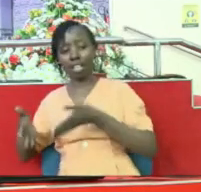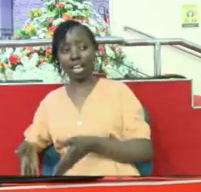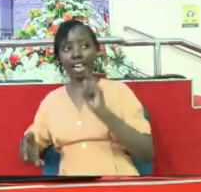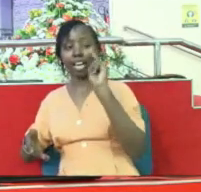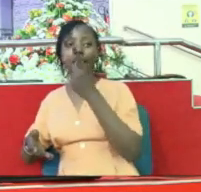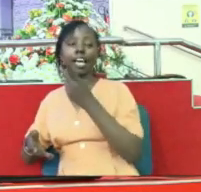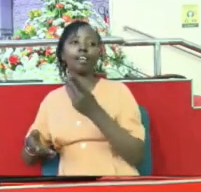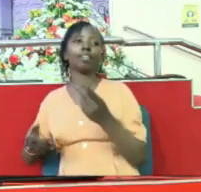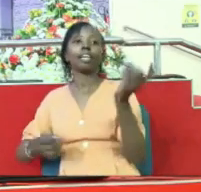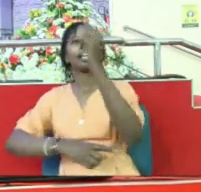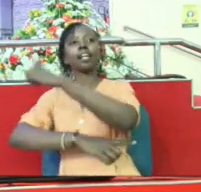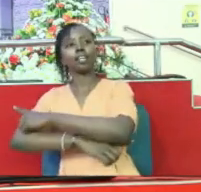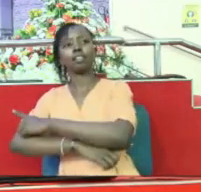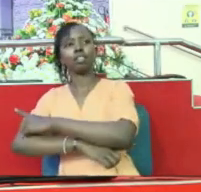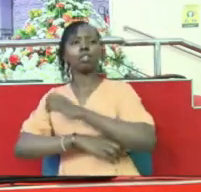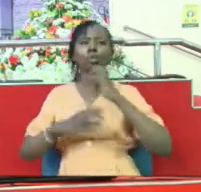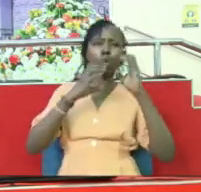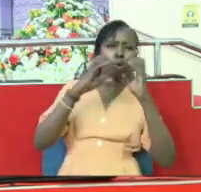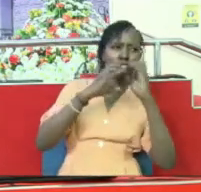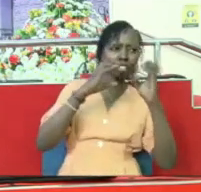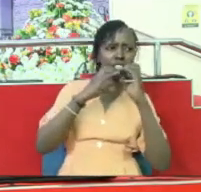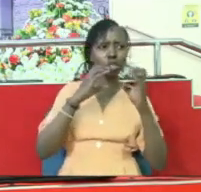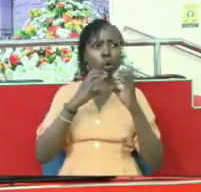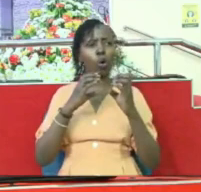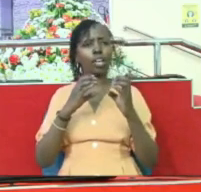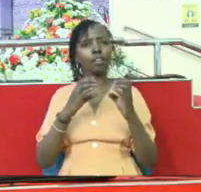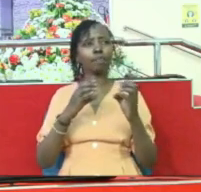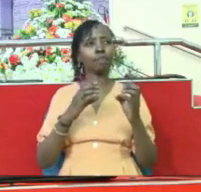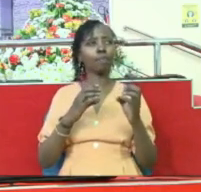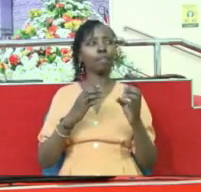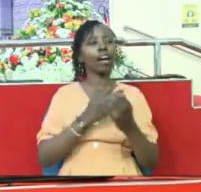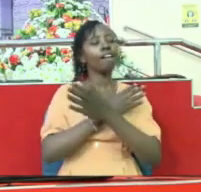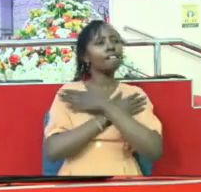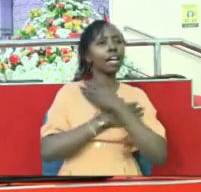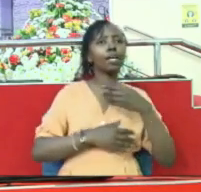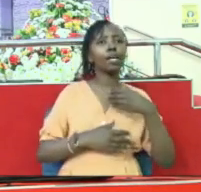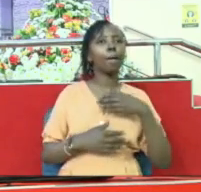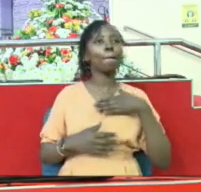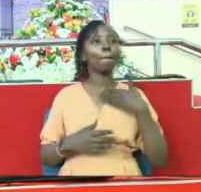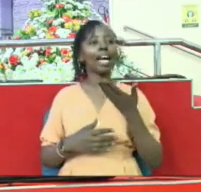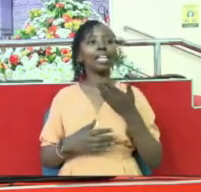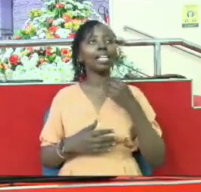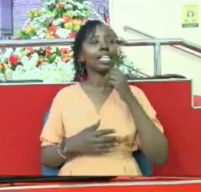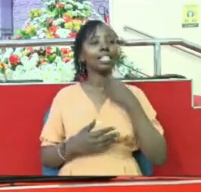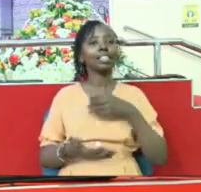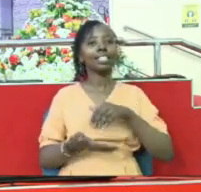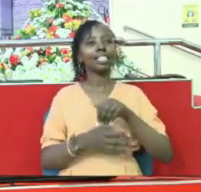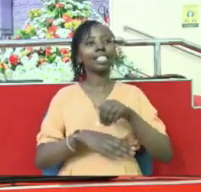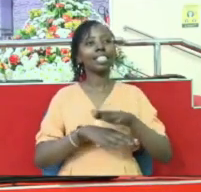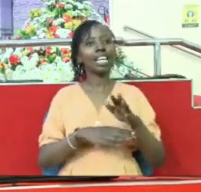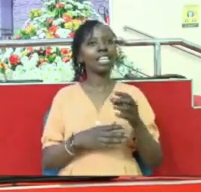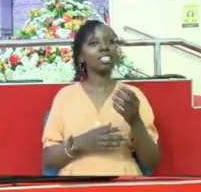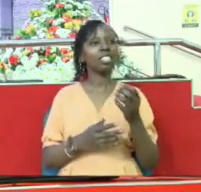time. Kuongea tu naye akanitumia kitu inaitwa promissory note. Hiyo unaijua? Just talking to him, he sent a